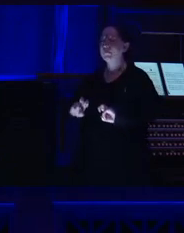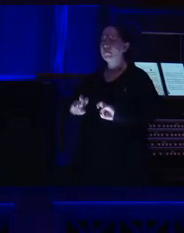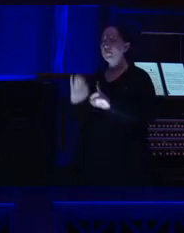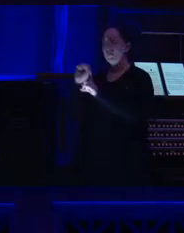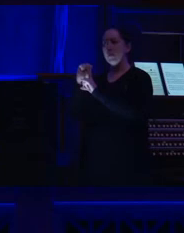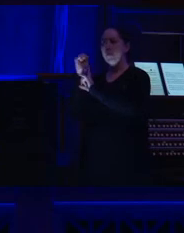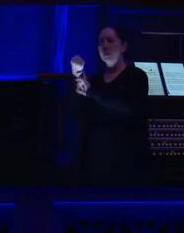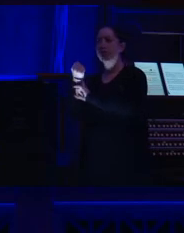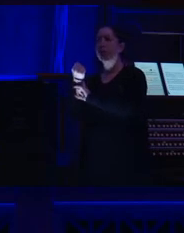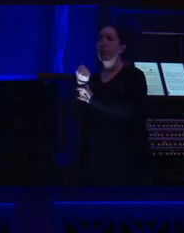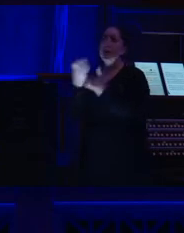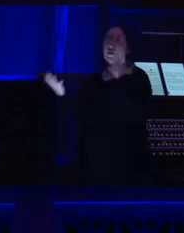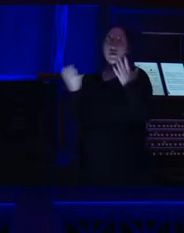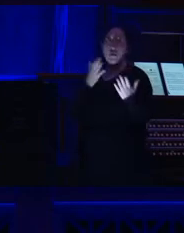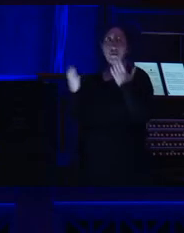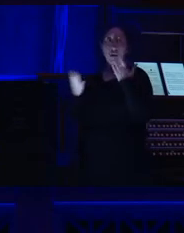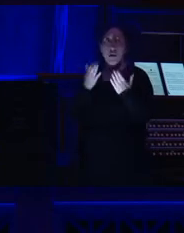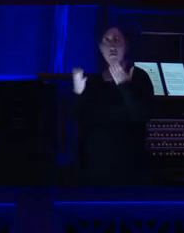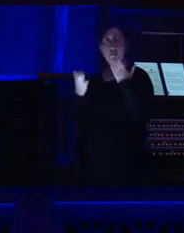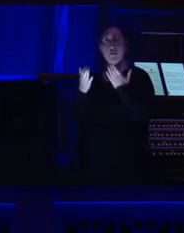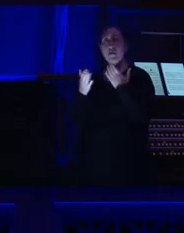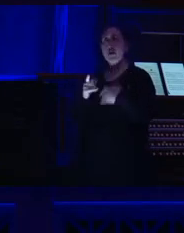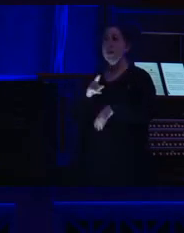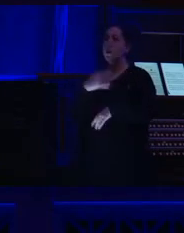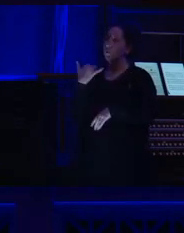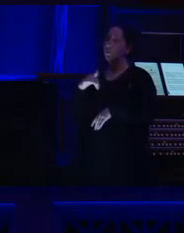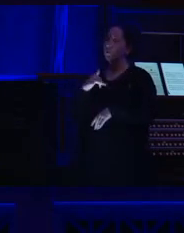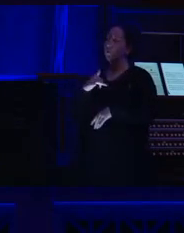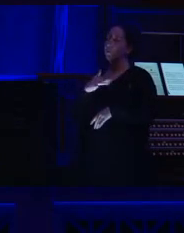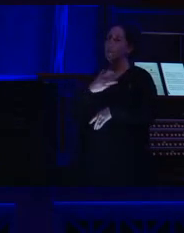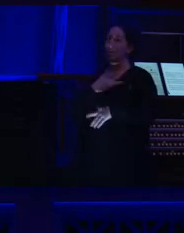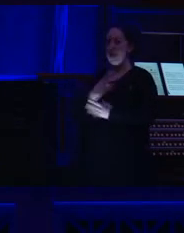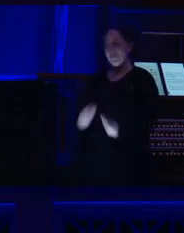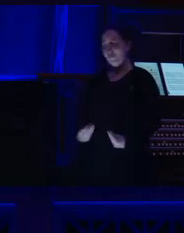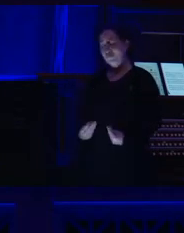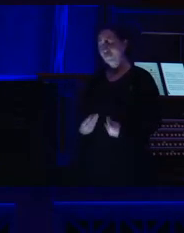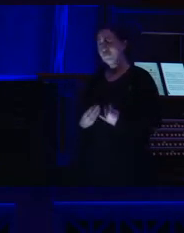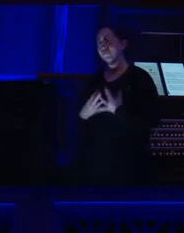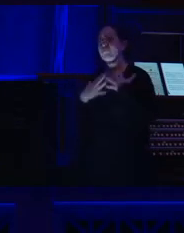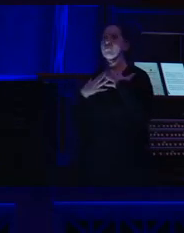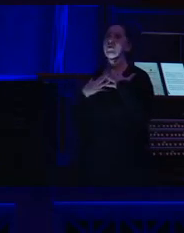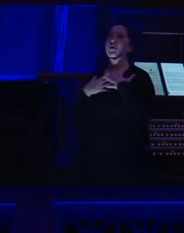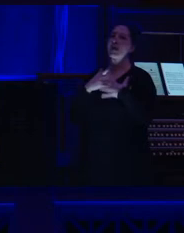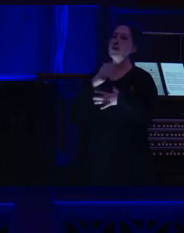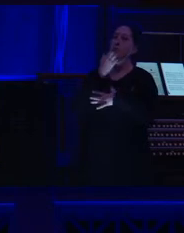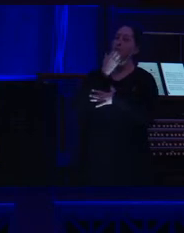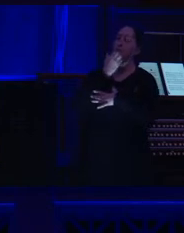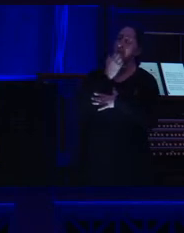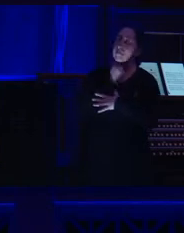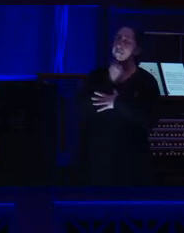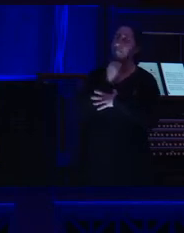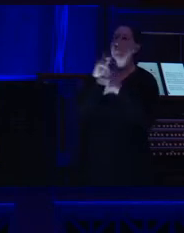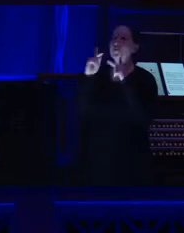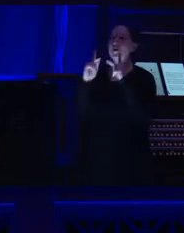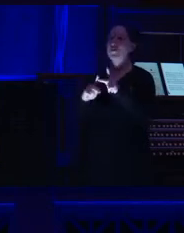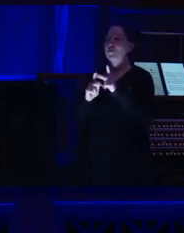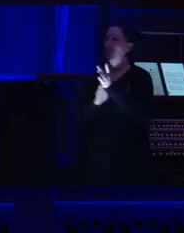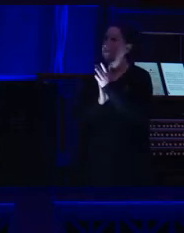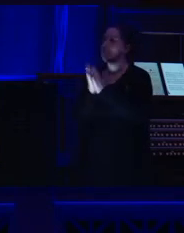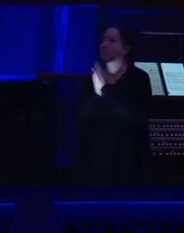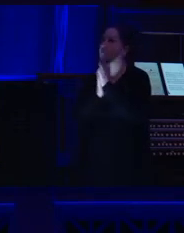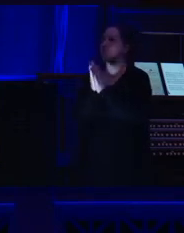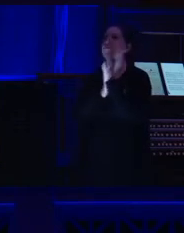And perhaps most striking is his warmth. He's a compassionate person, invigorated